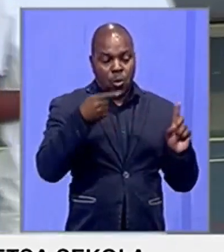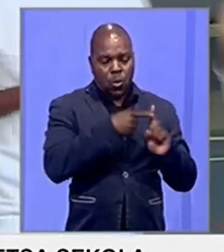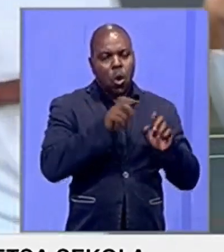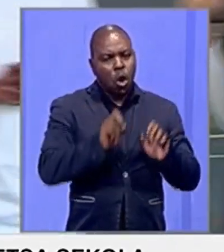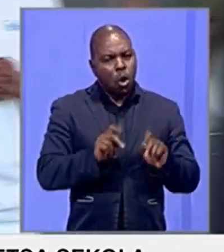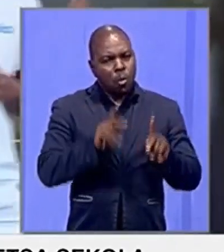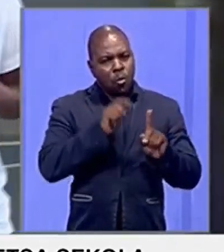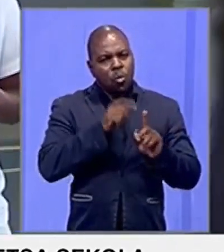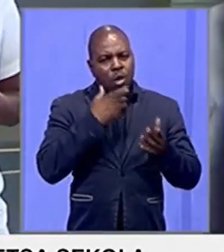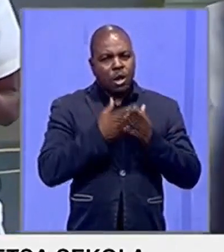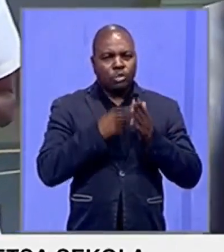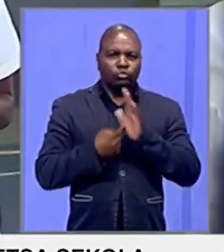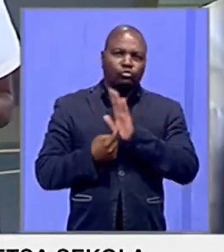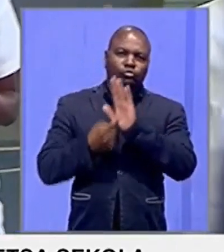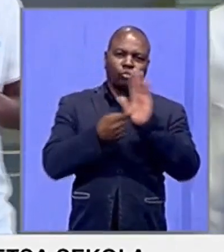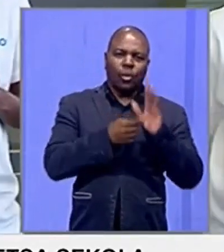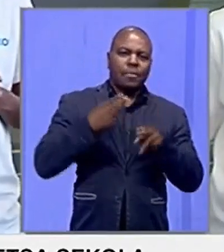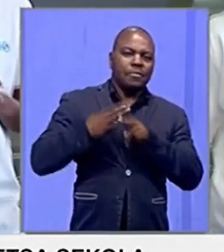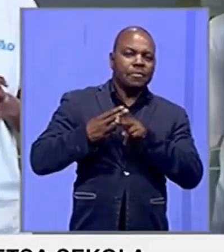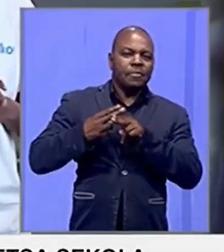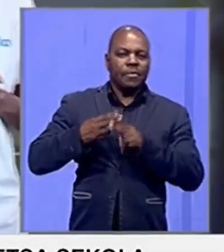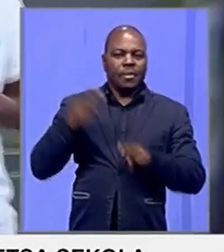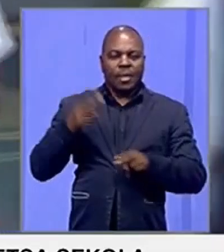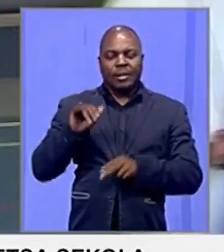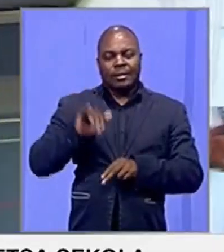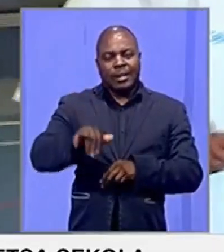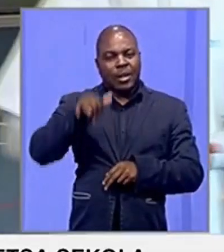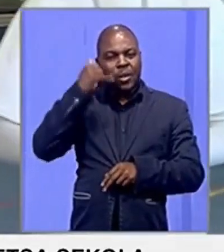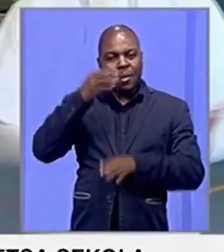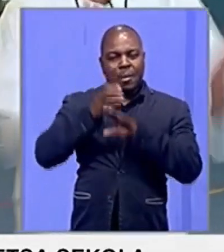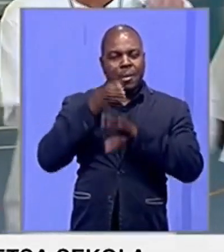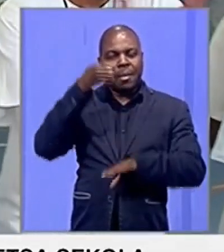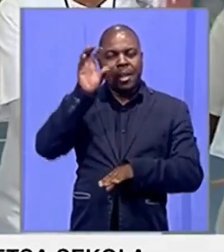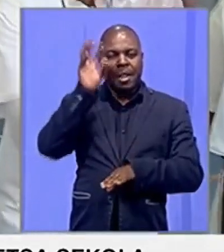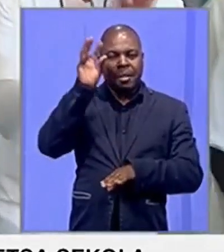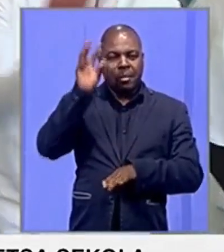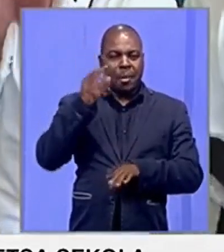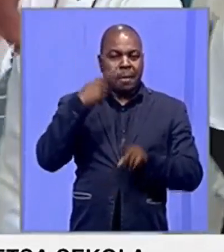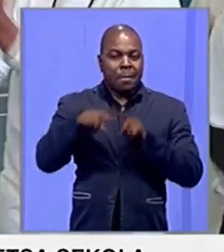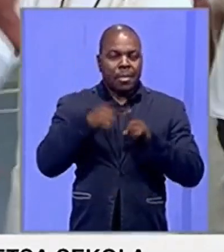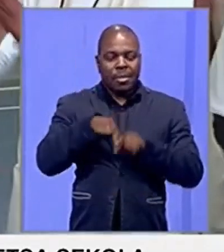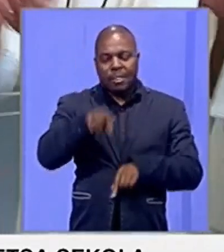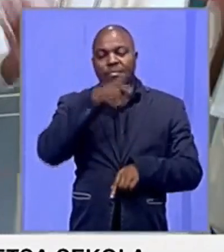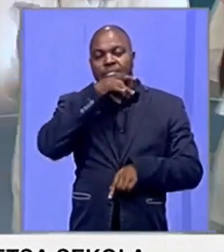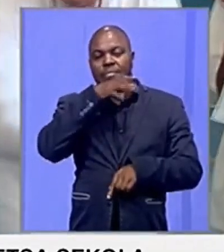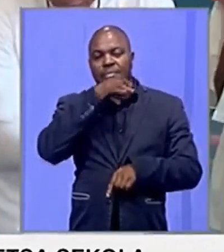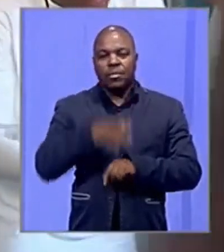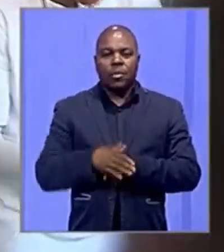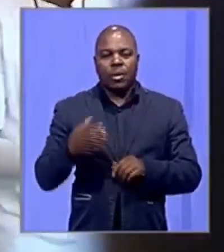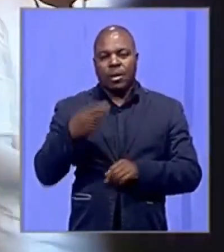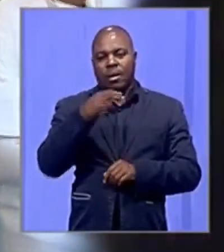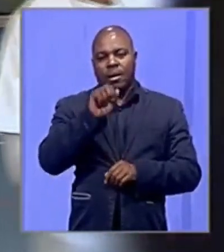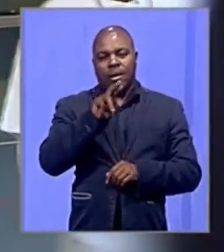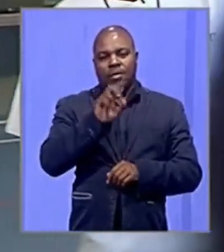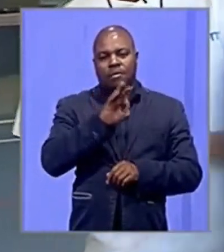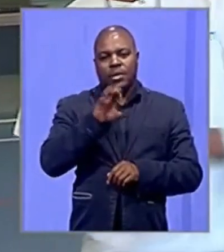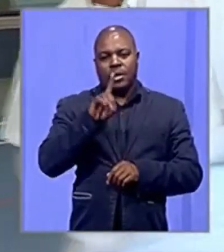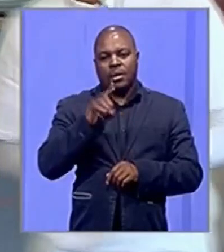ho iketsetsa lebitso dipapading tsa makgaolagang a ligi ya Telkom Netball a tlang ho bapala ka Moqebelo Hartfield Arena